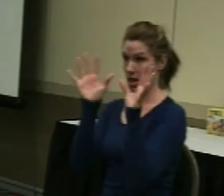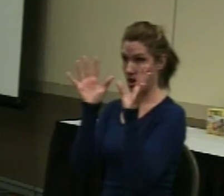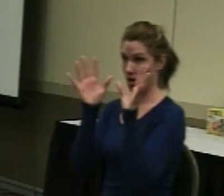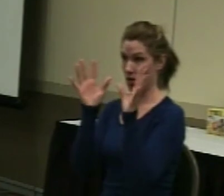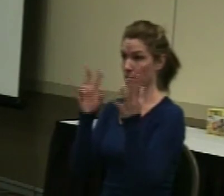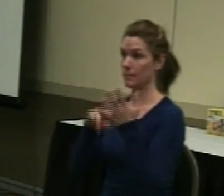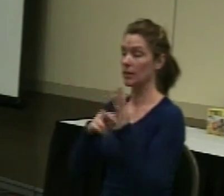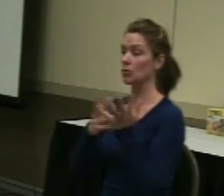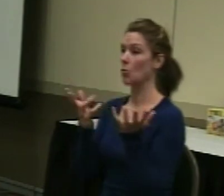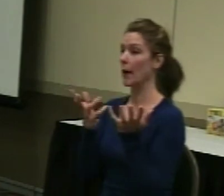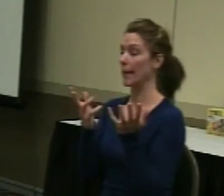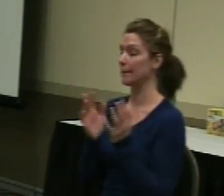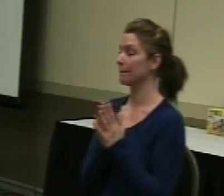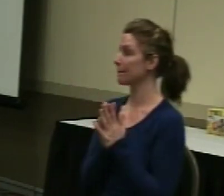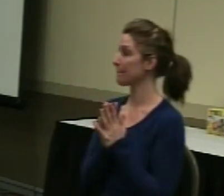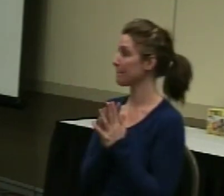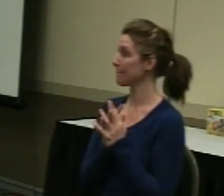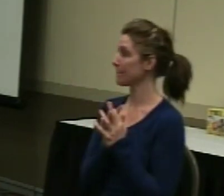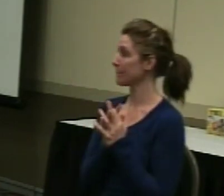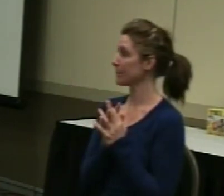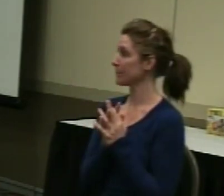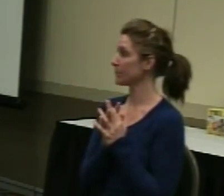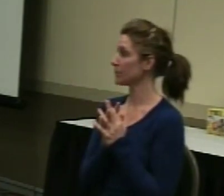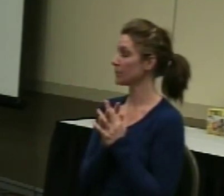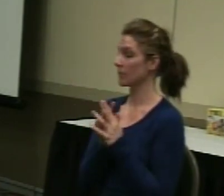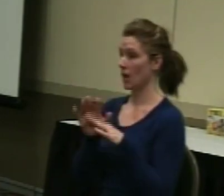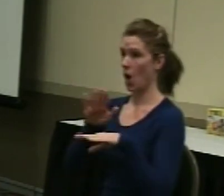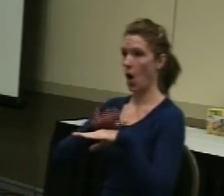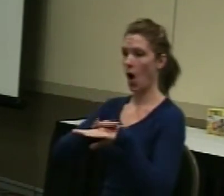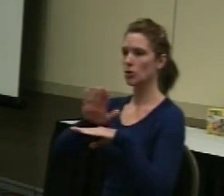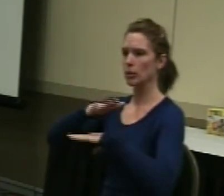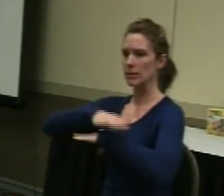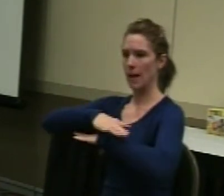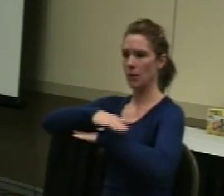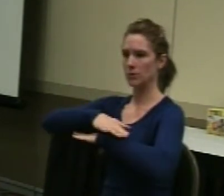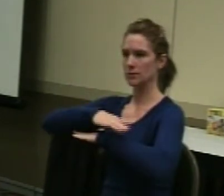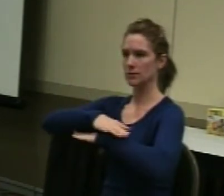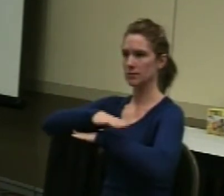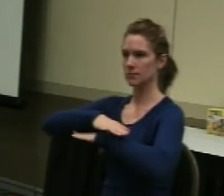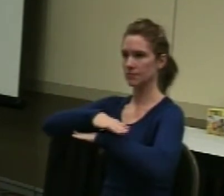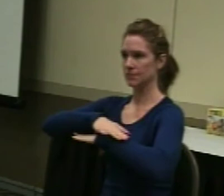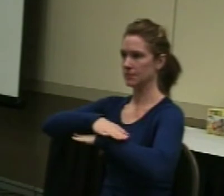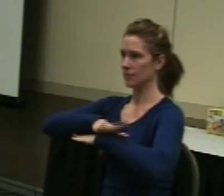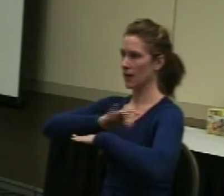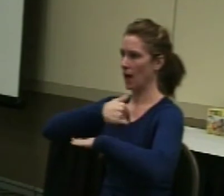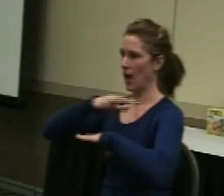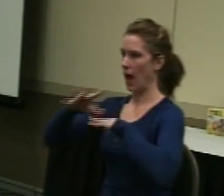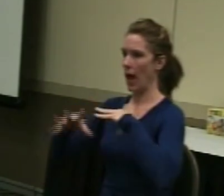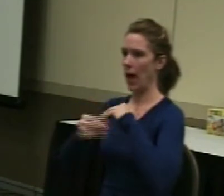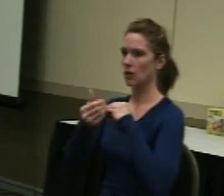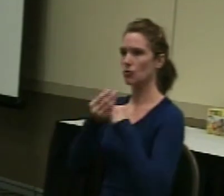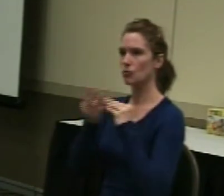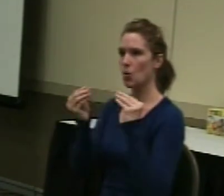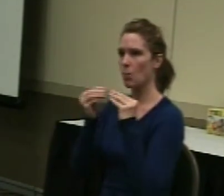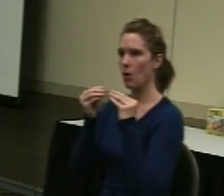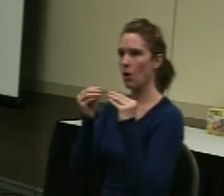doing. And by the way, on your tables this morning, I added a few more